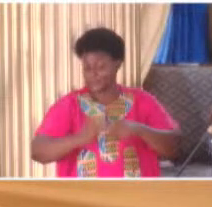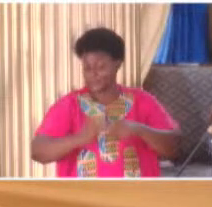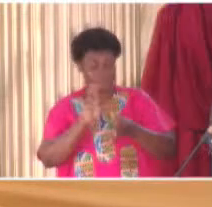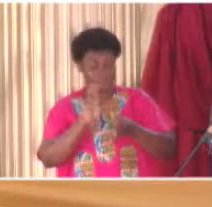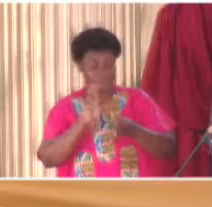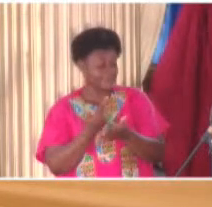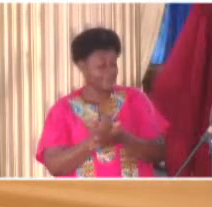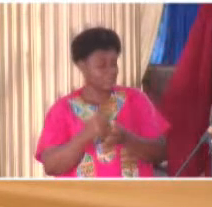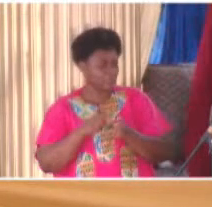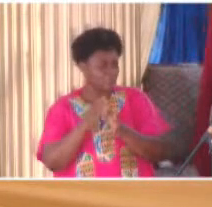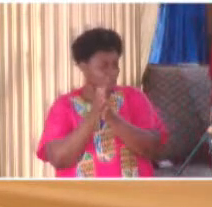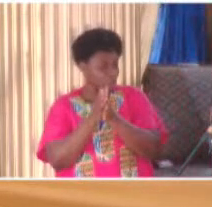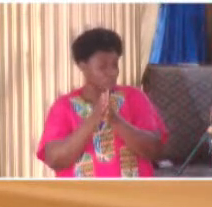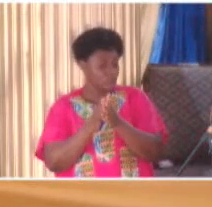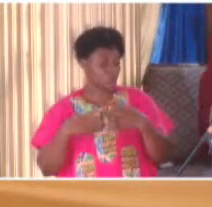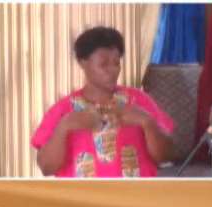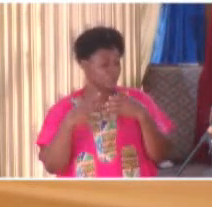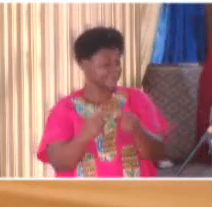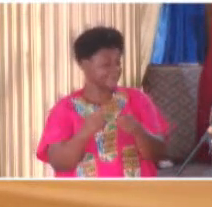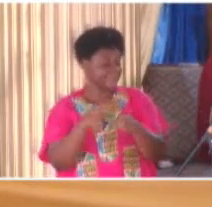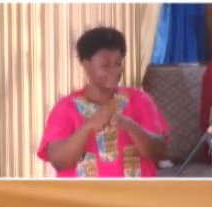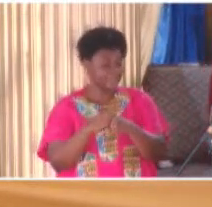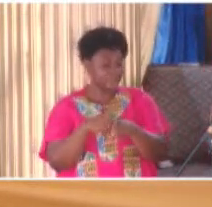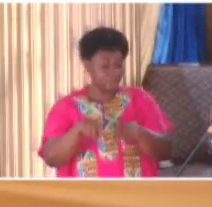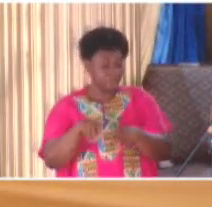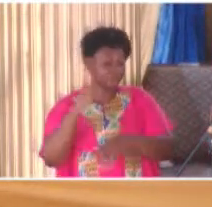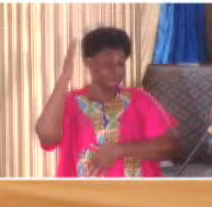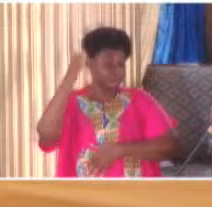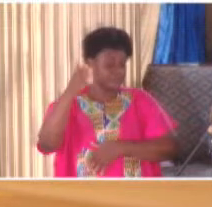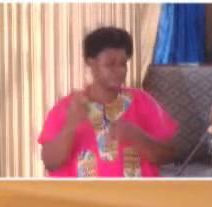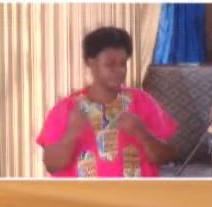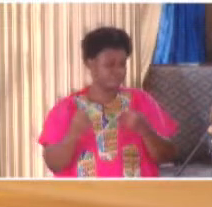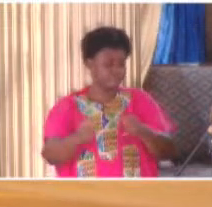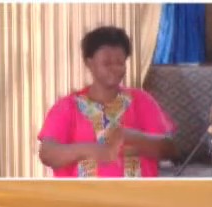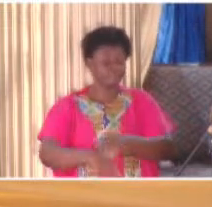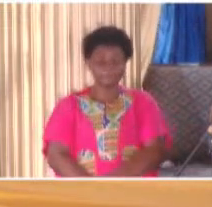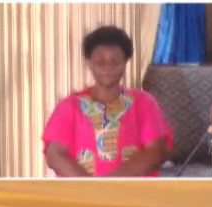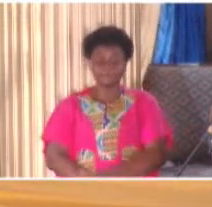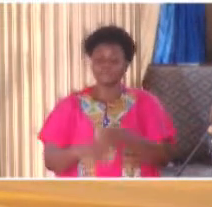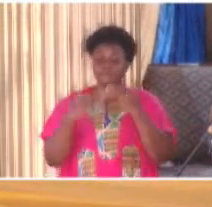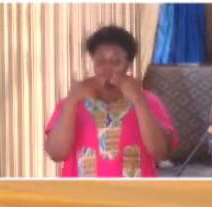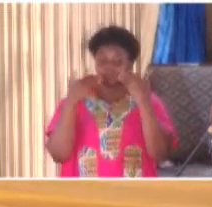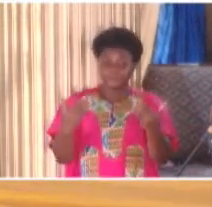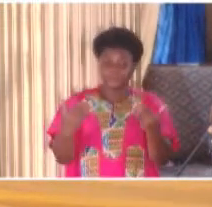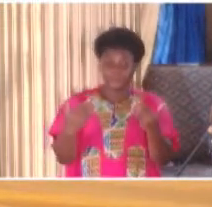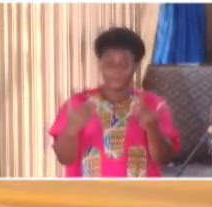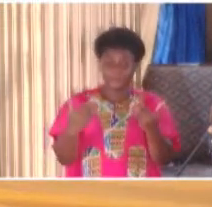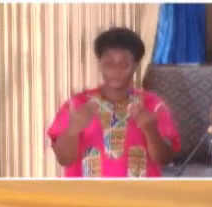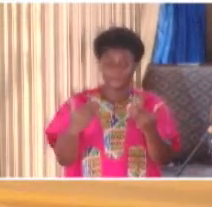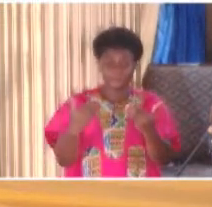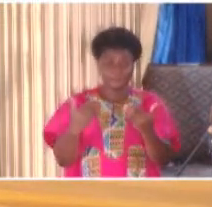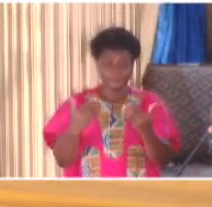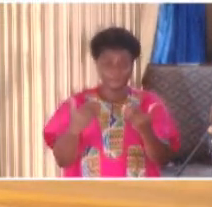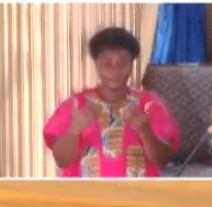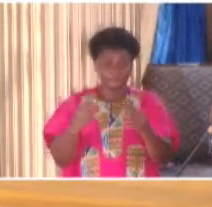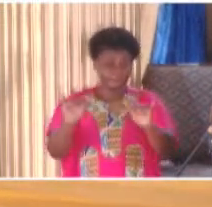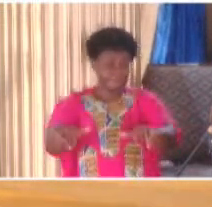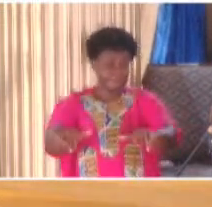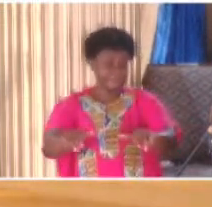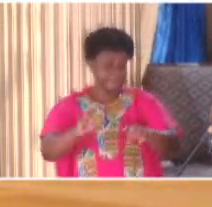and we wish you well in your future endeavors. Thank you very much, and please get